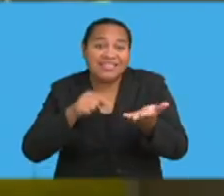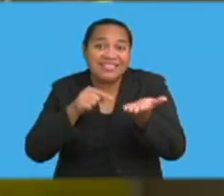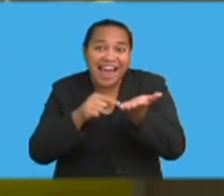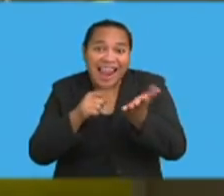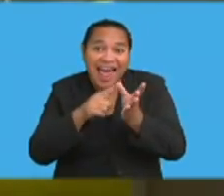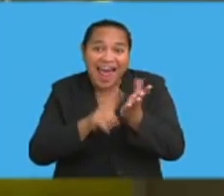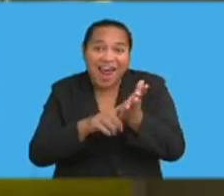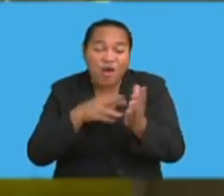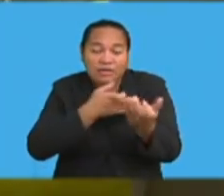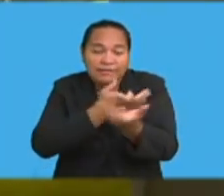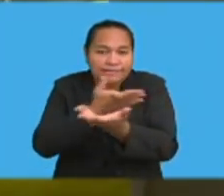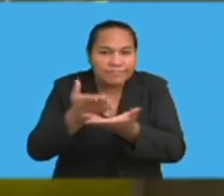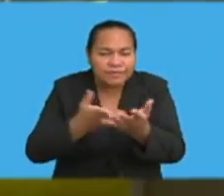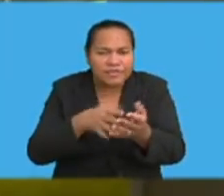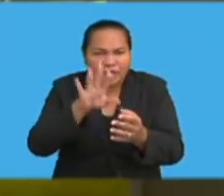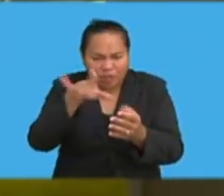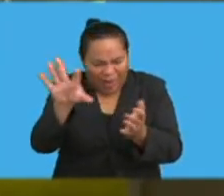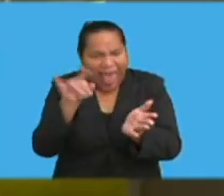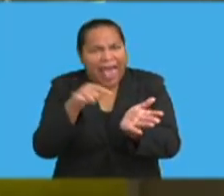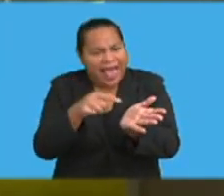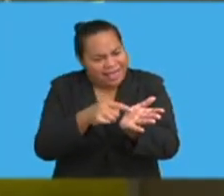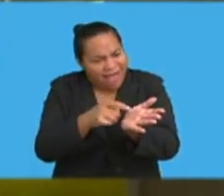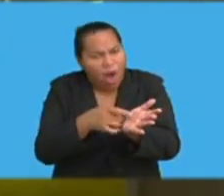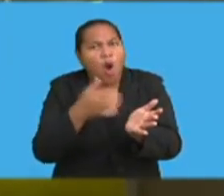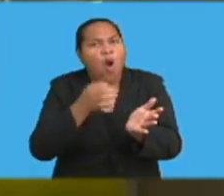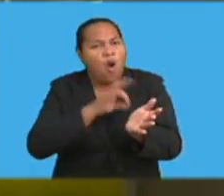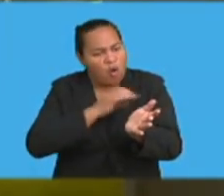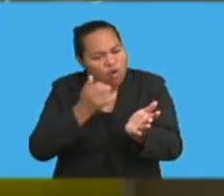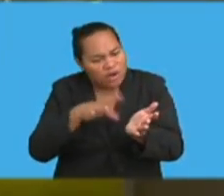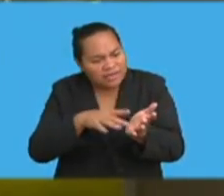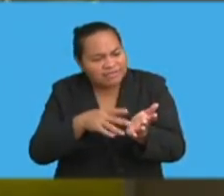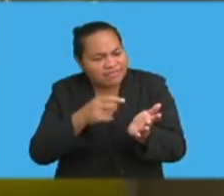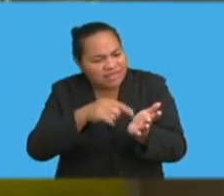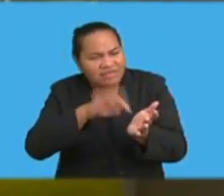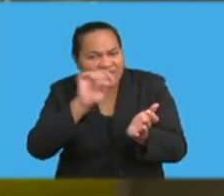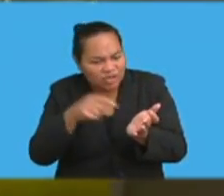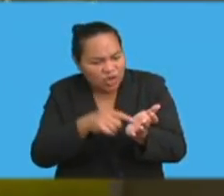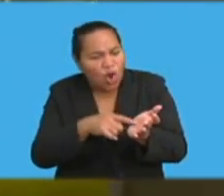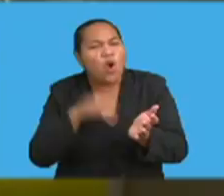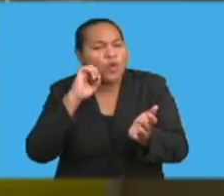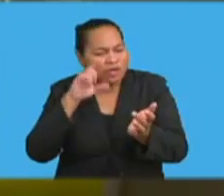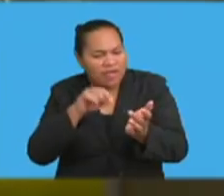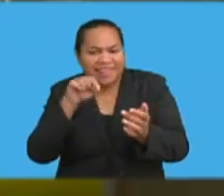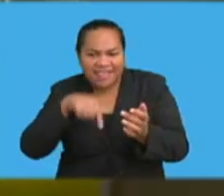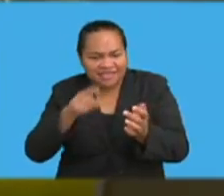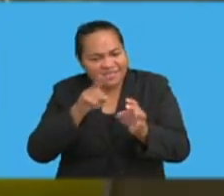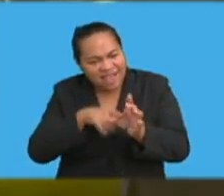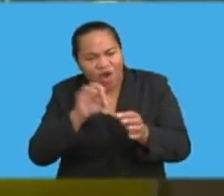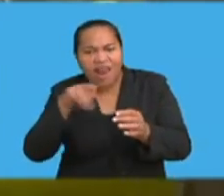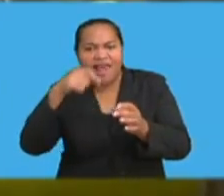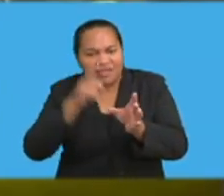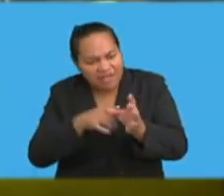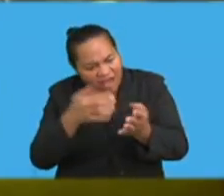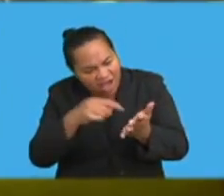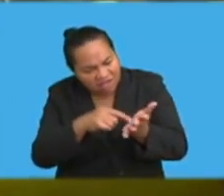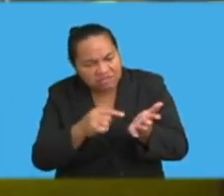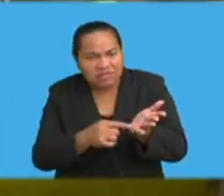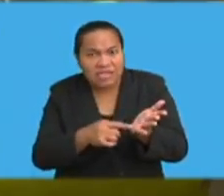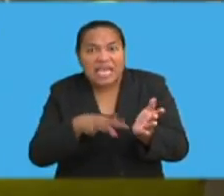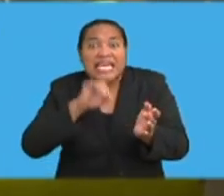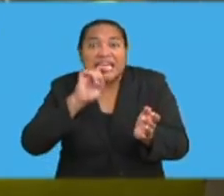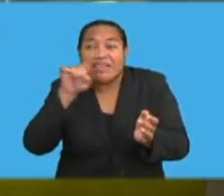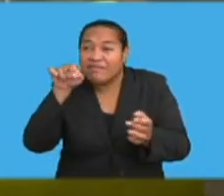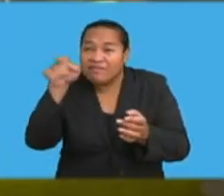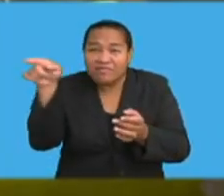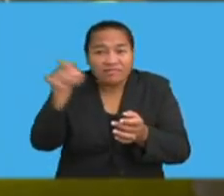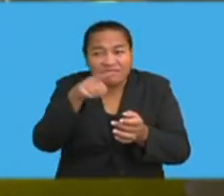on, it's there, Tuvavatu Reki, $392,000. It's going to be done in this financial year. Or, if they had any doubts, they